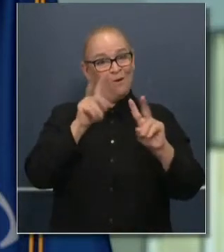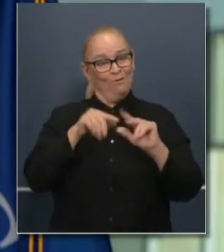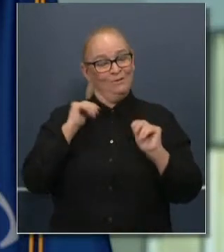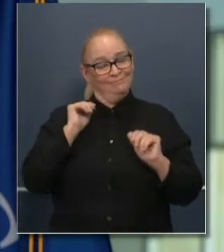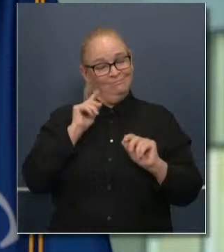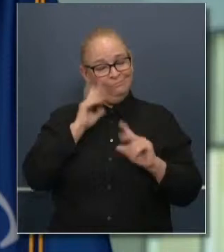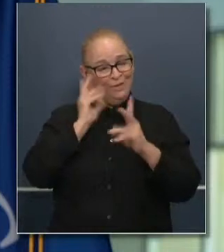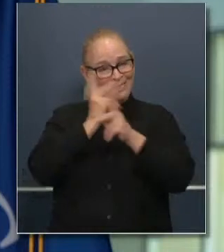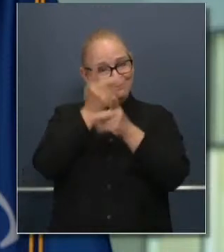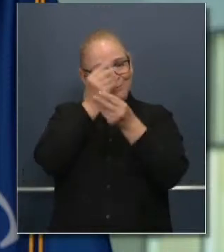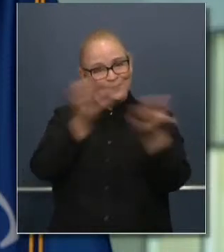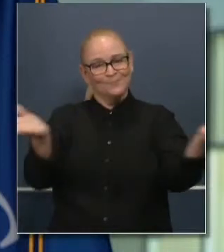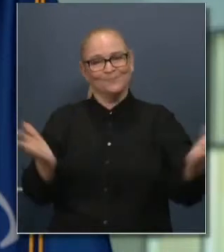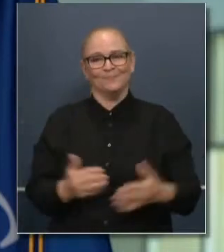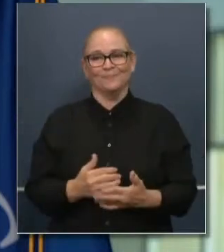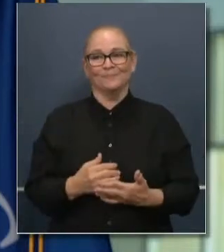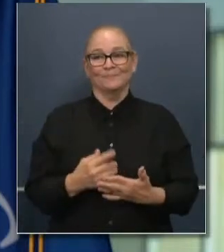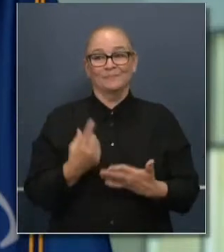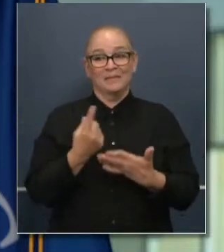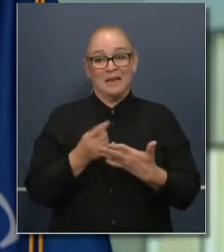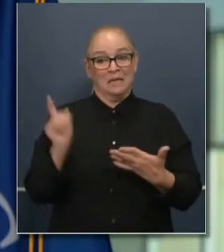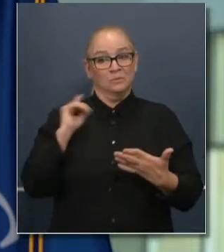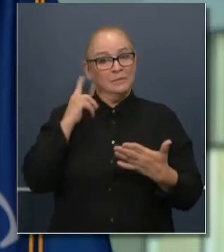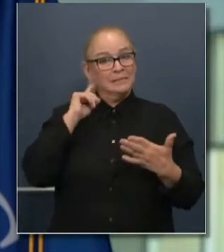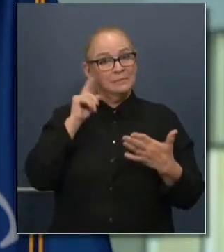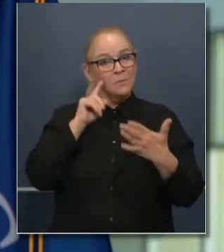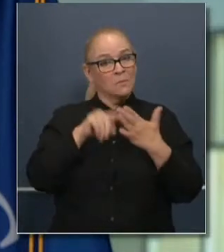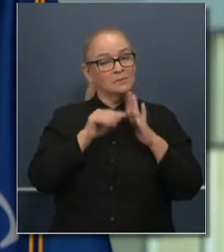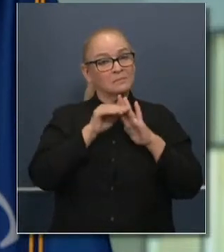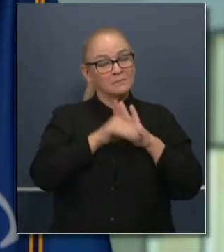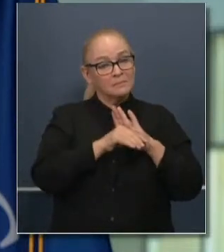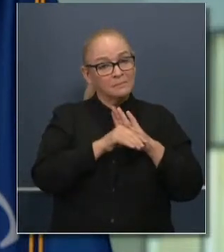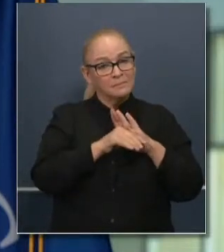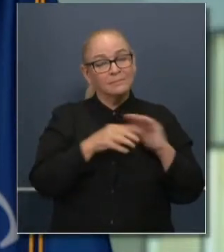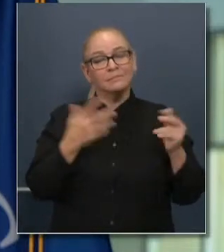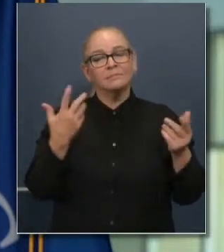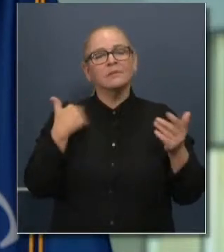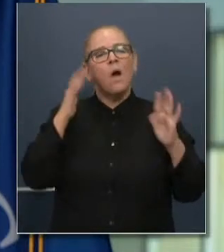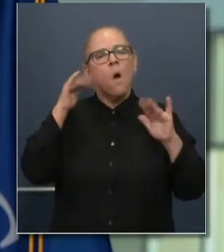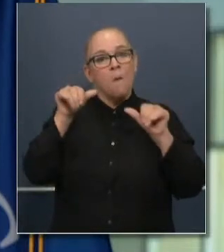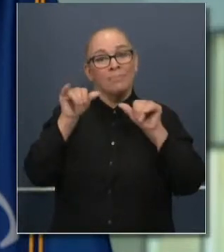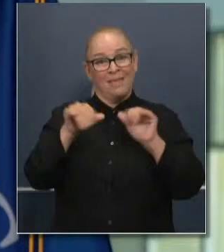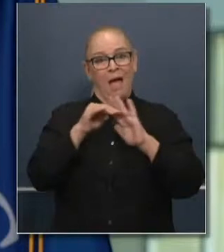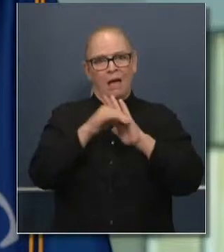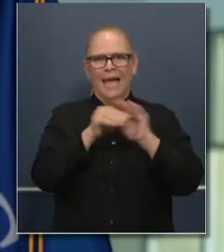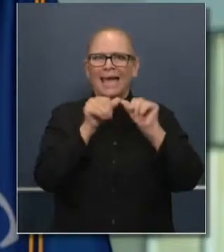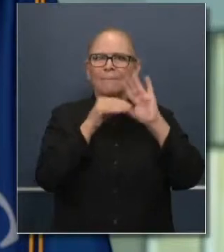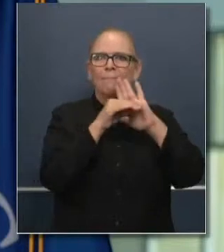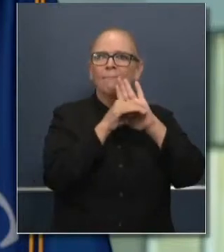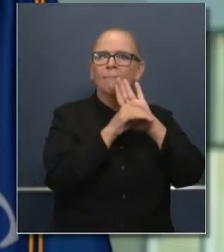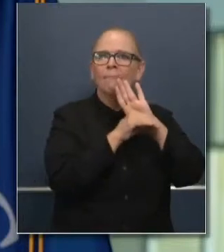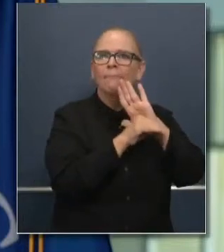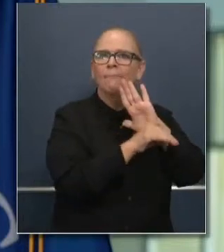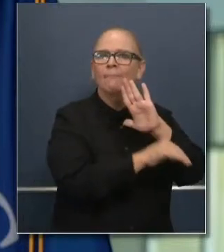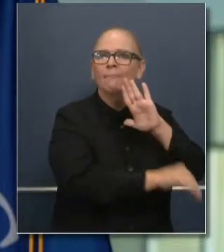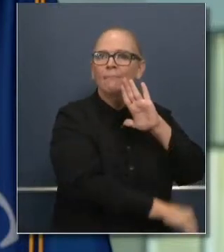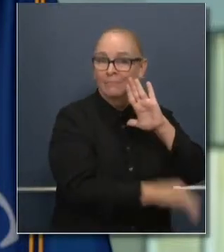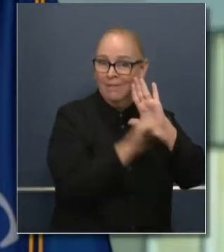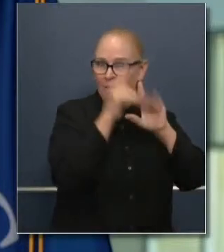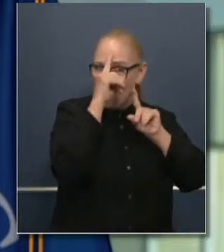week, we believe we will once again experience that stabilization as long as people continue